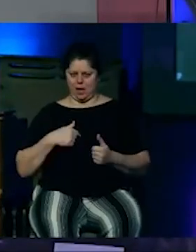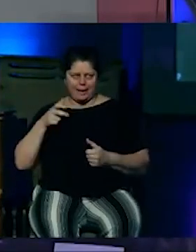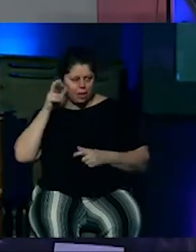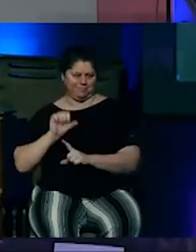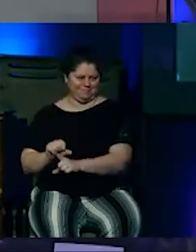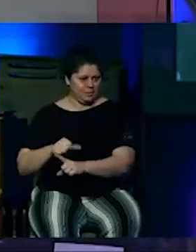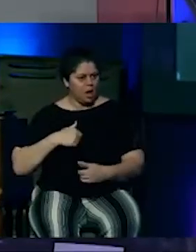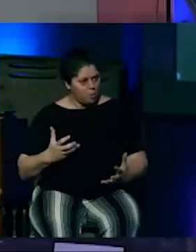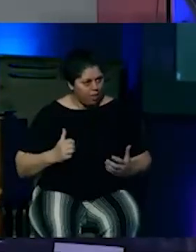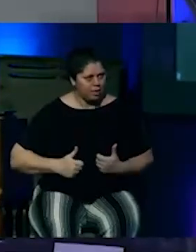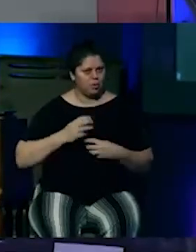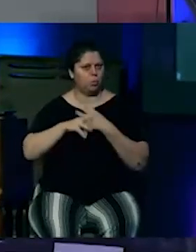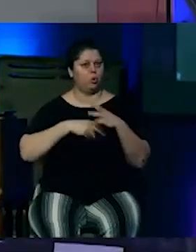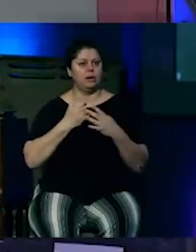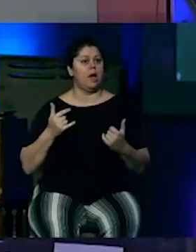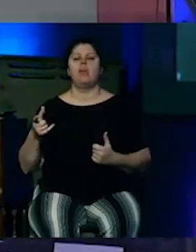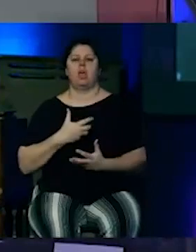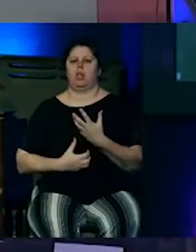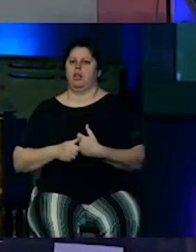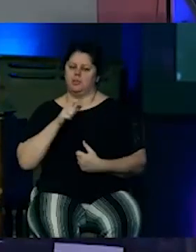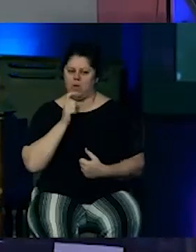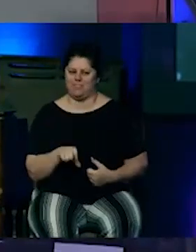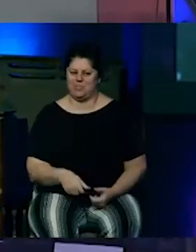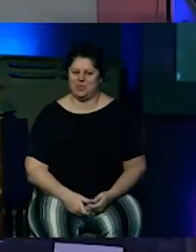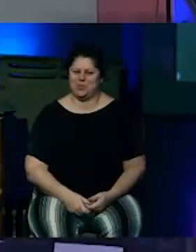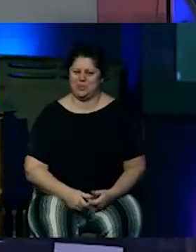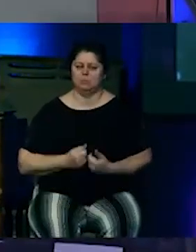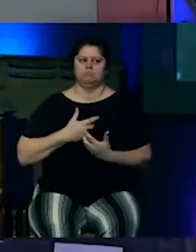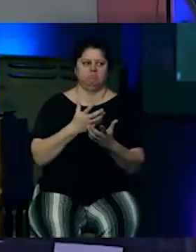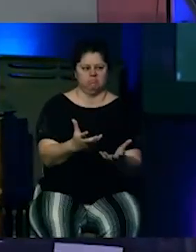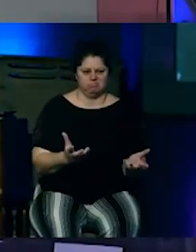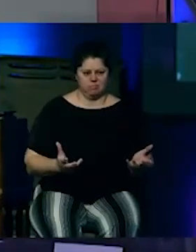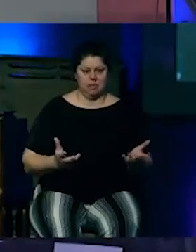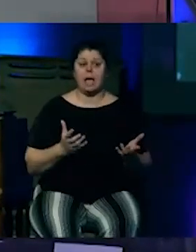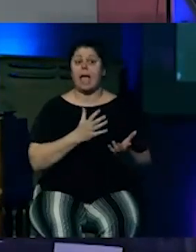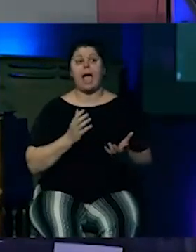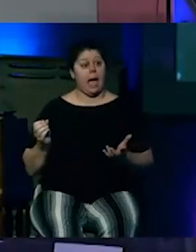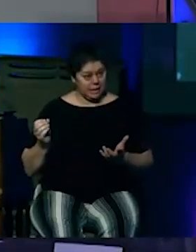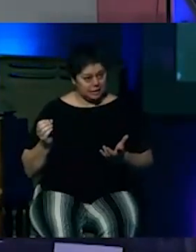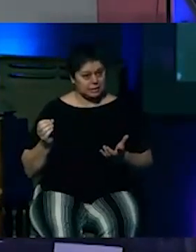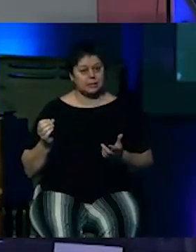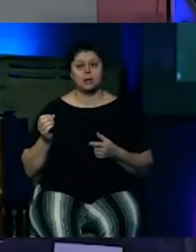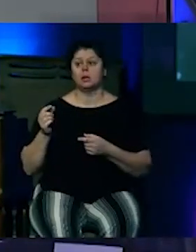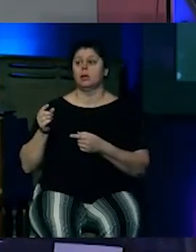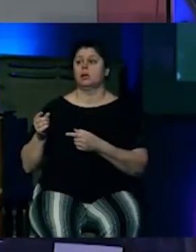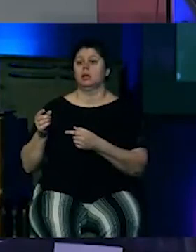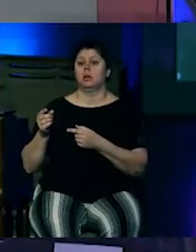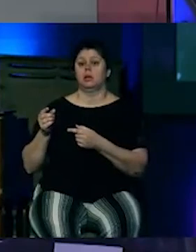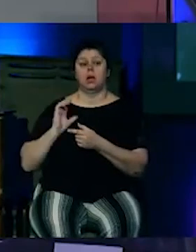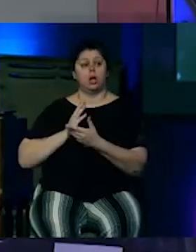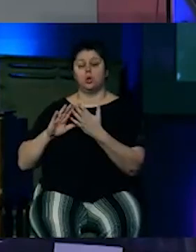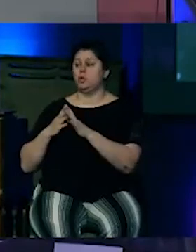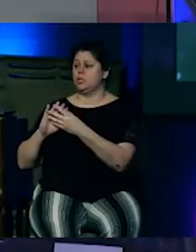I want to live in a world now that they don't have to hide that. And also that people will not erase them from the stories of